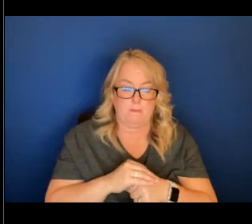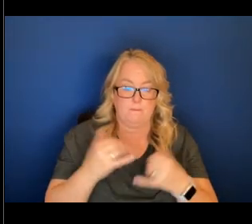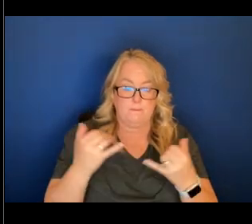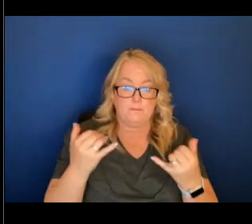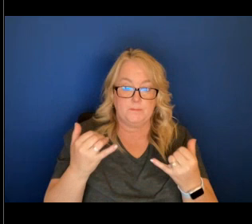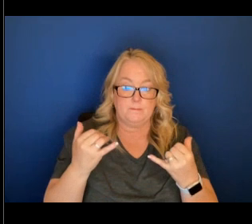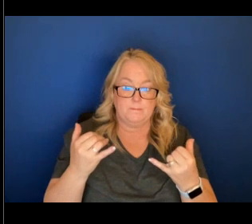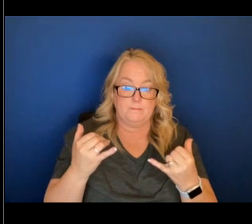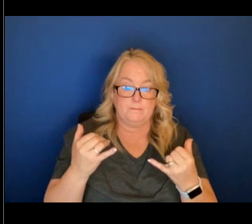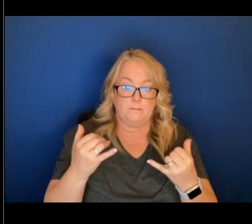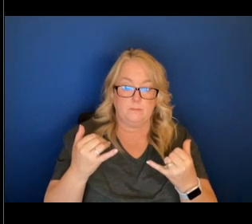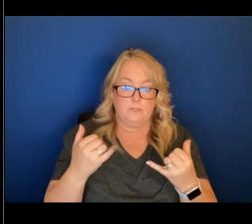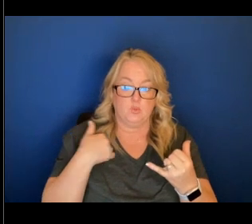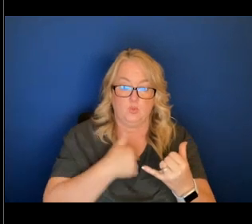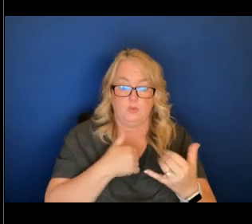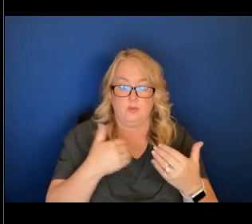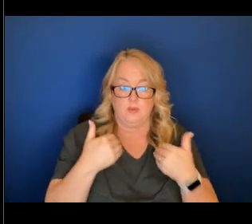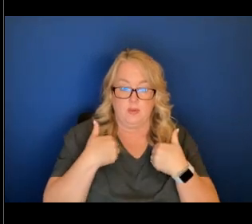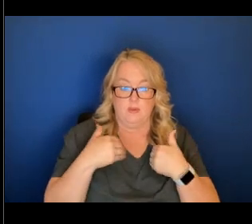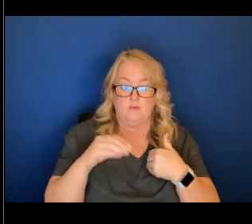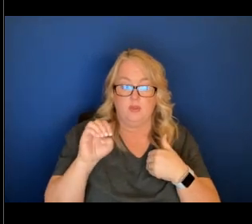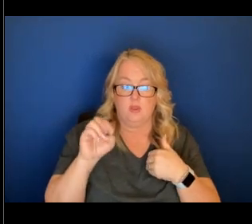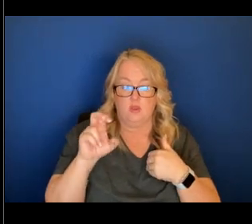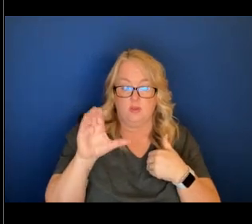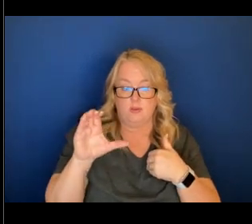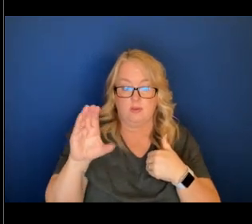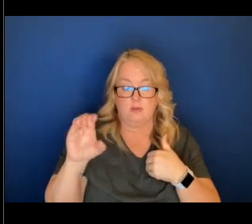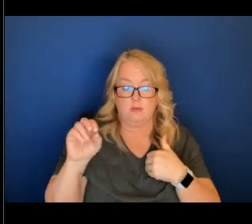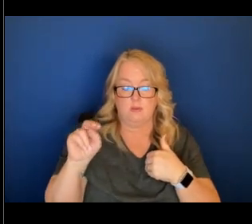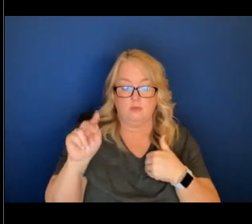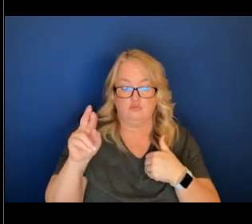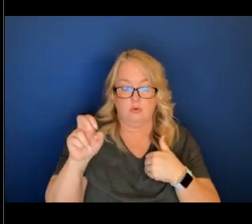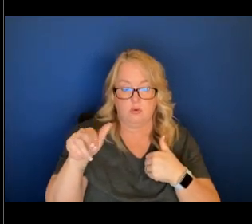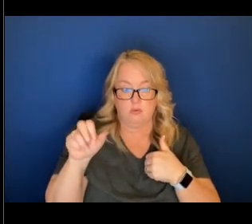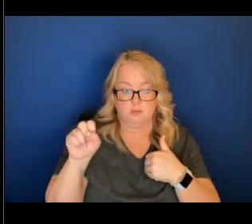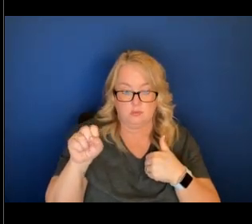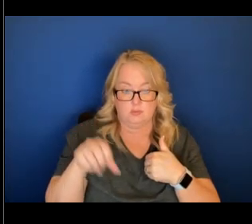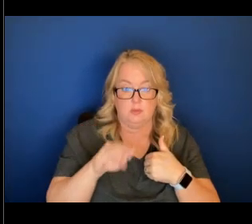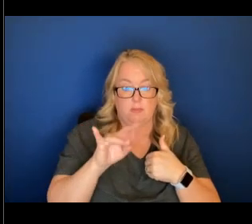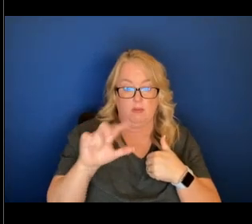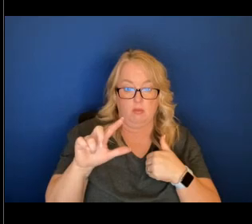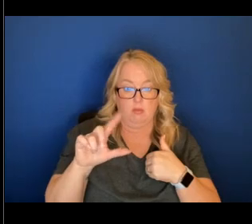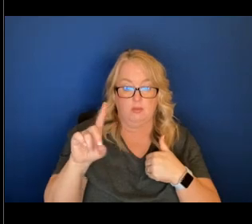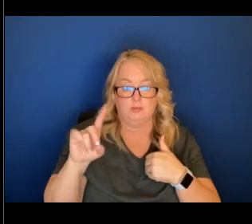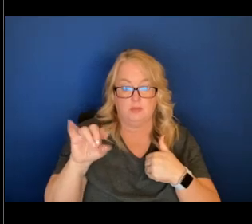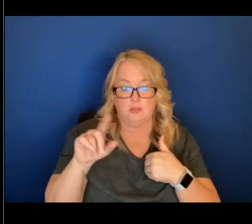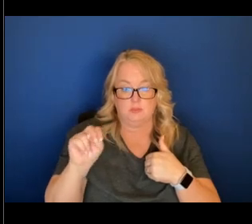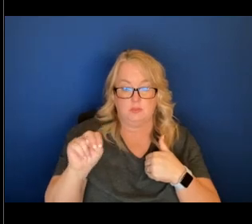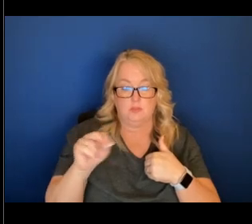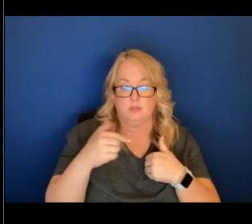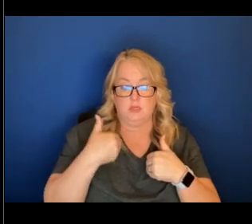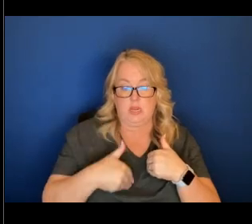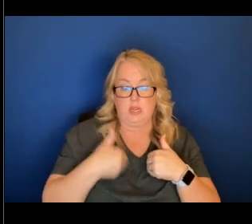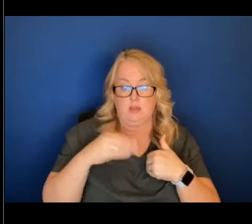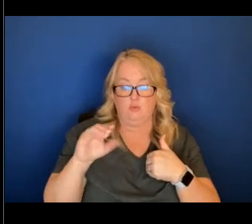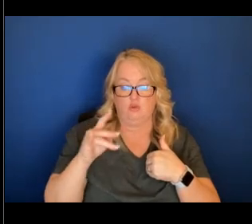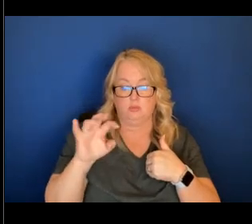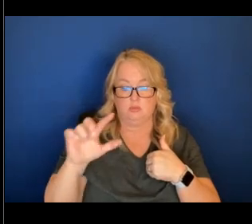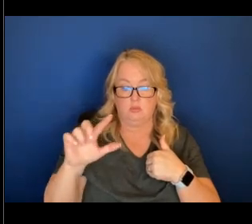Today's presenters include Mr. Eric Contreras, Mr. Michael Dyson, and I am Crystal